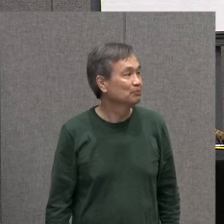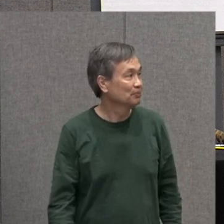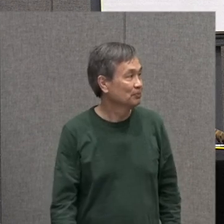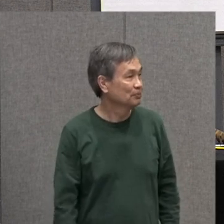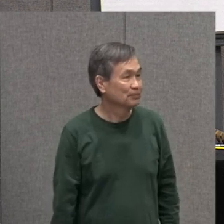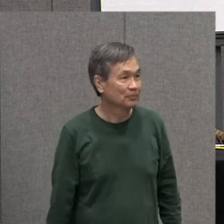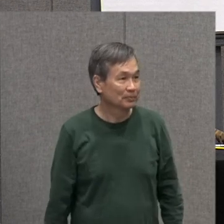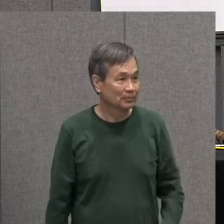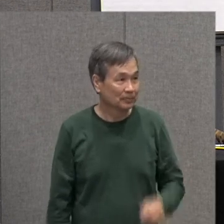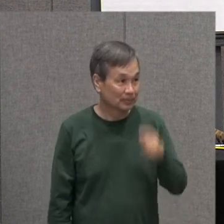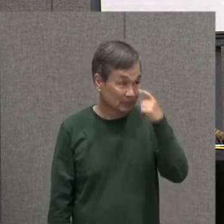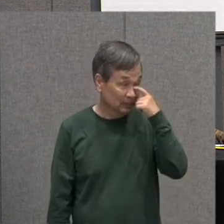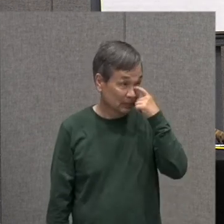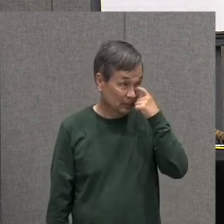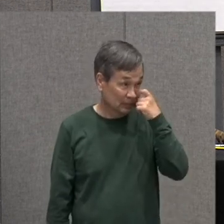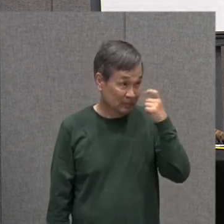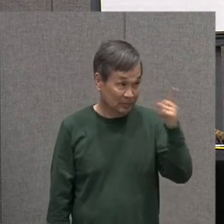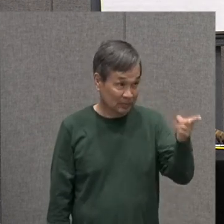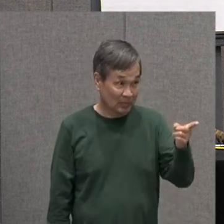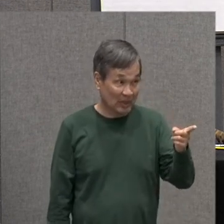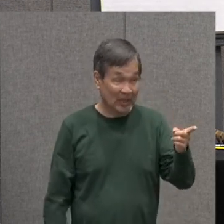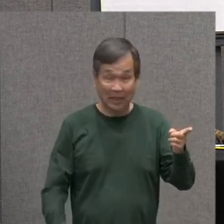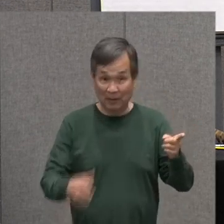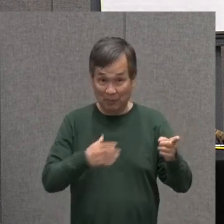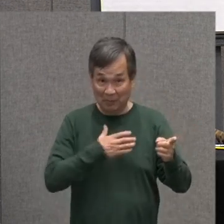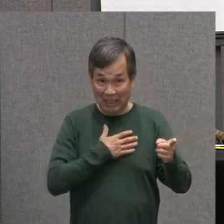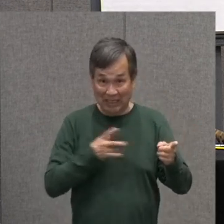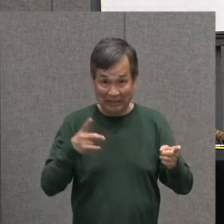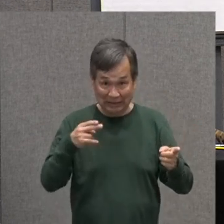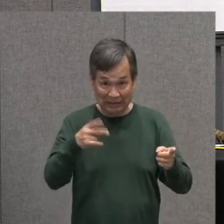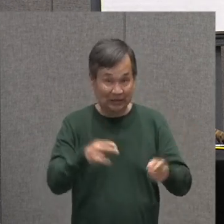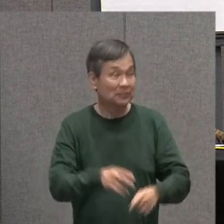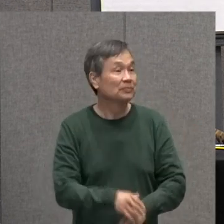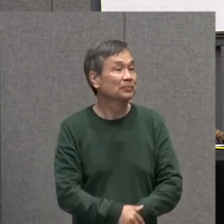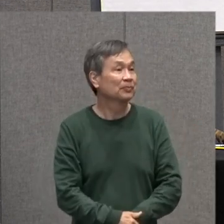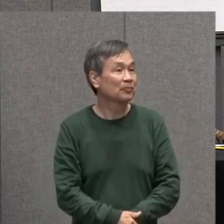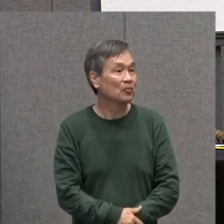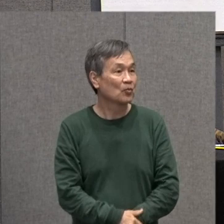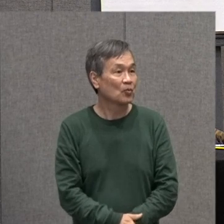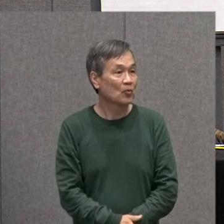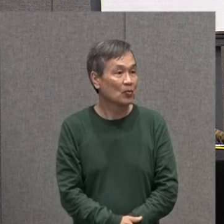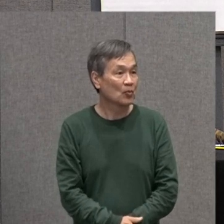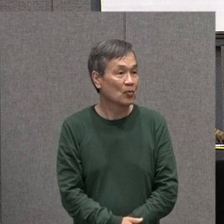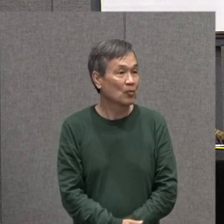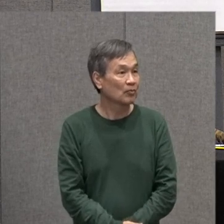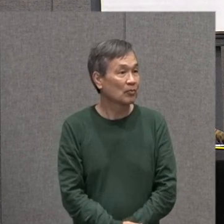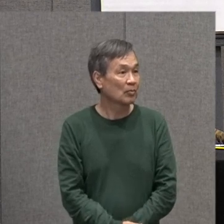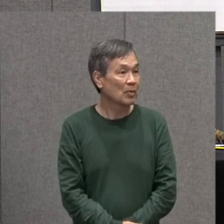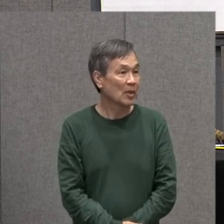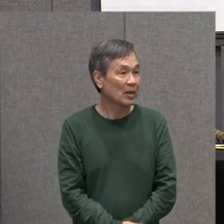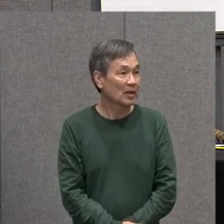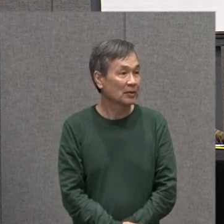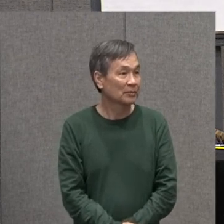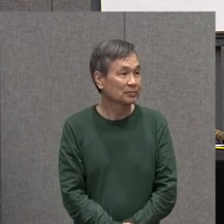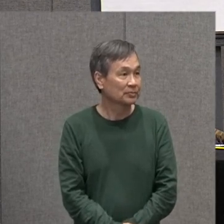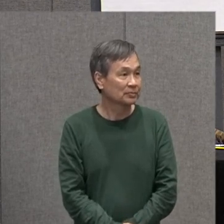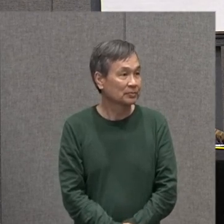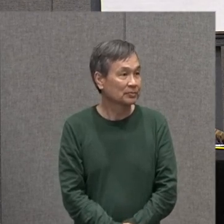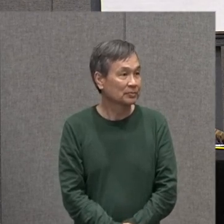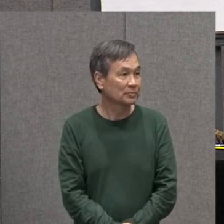Okay. So I'm going to take my scissors. And I'm going to cut right